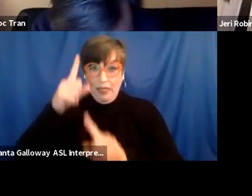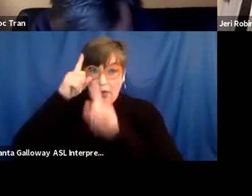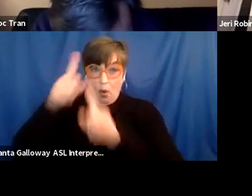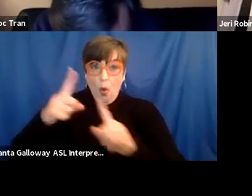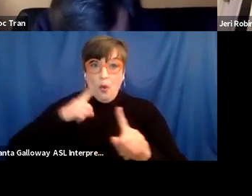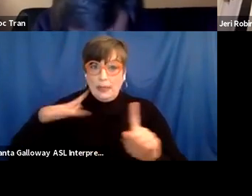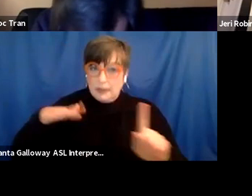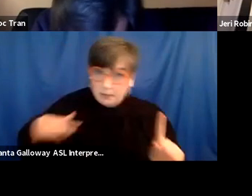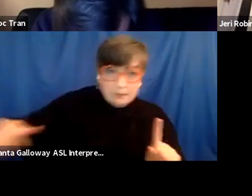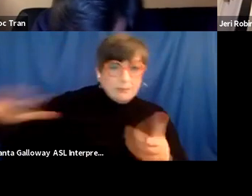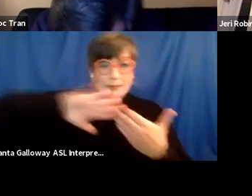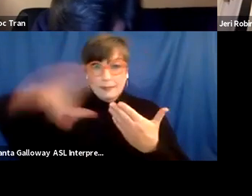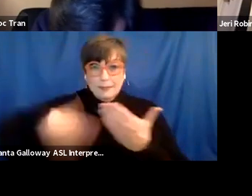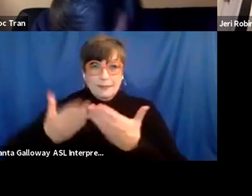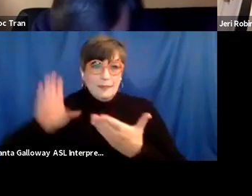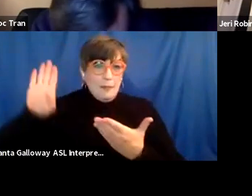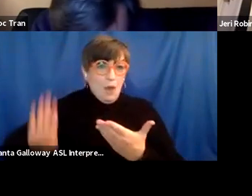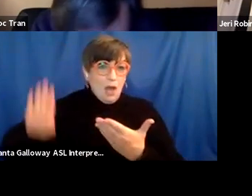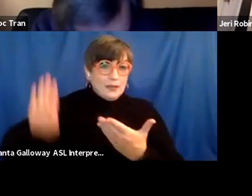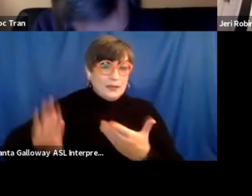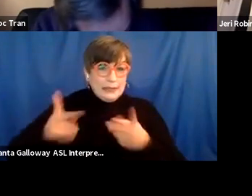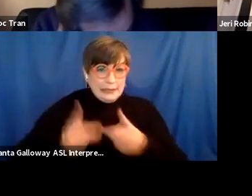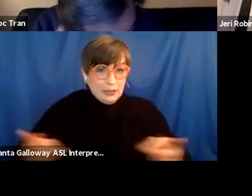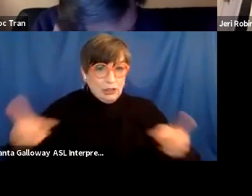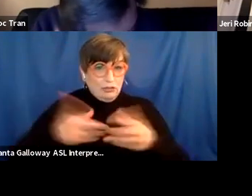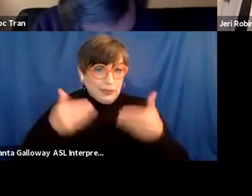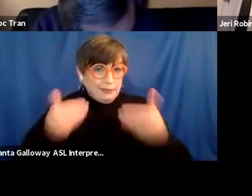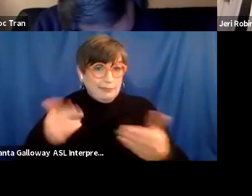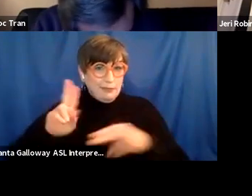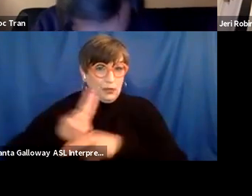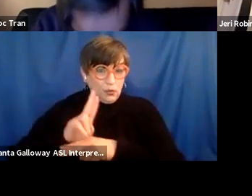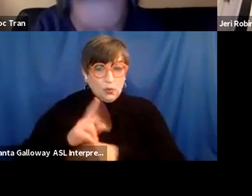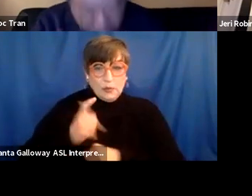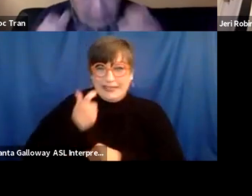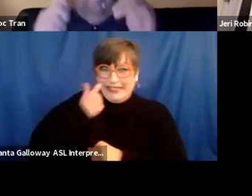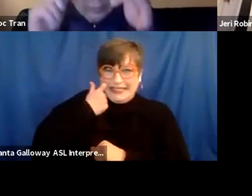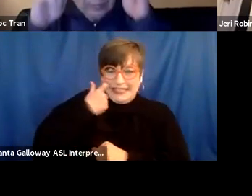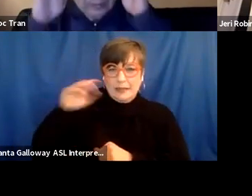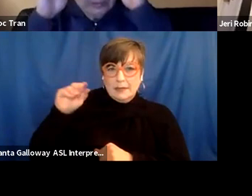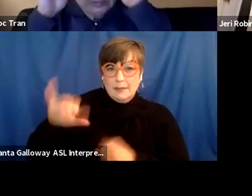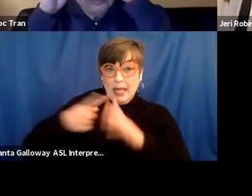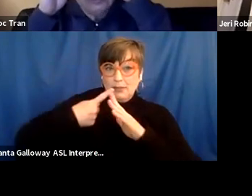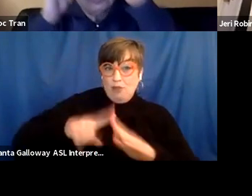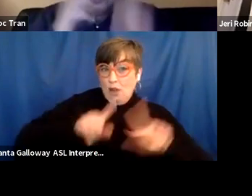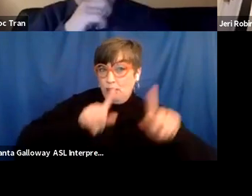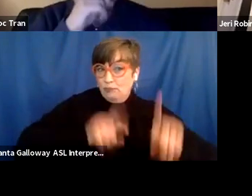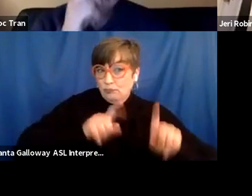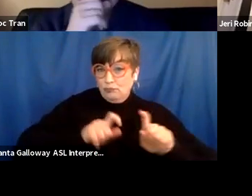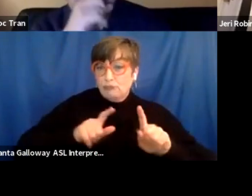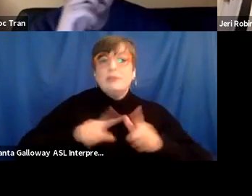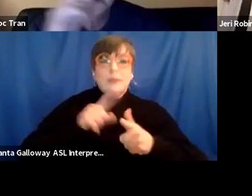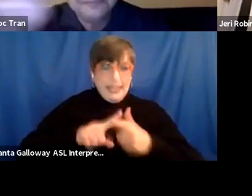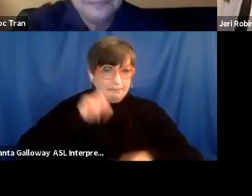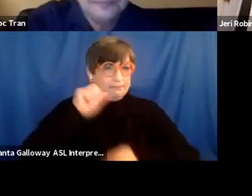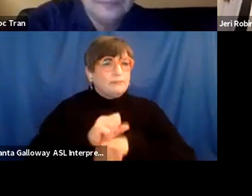using Panorama. As you know, we piloted this new software this past May. and asked our school leaders